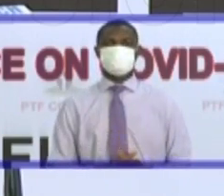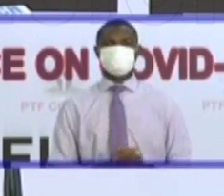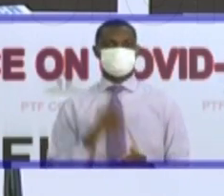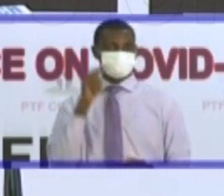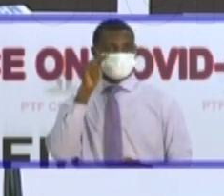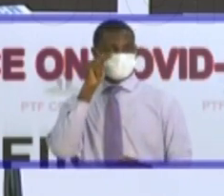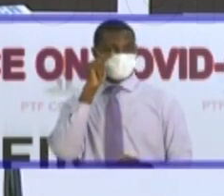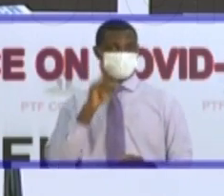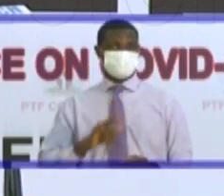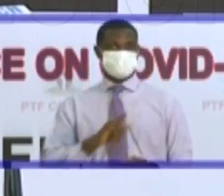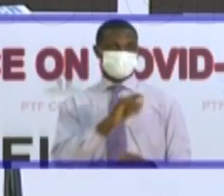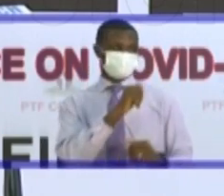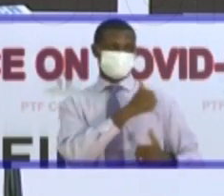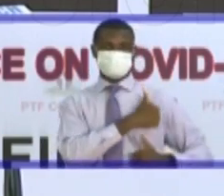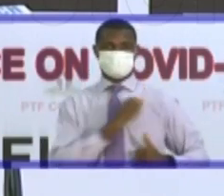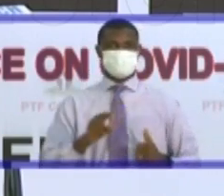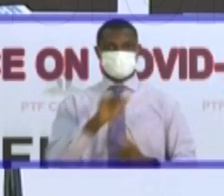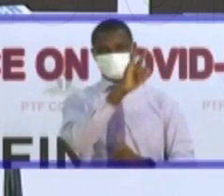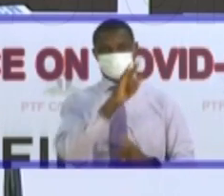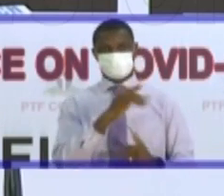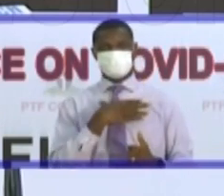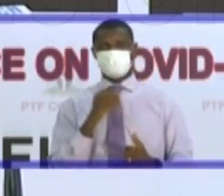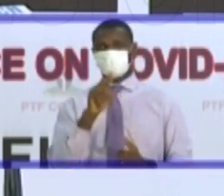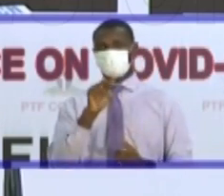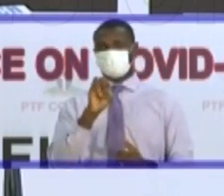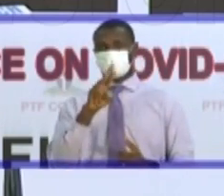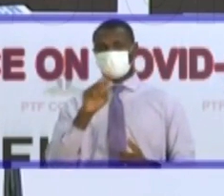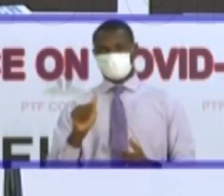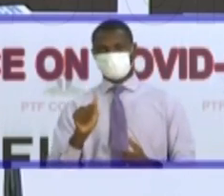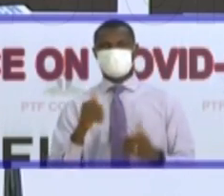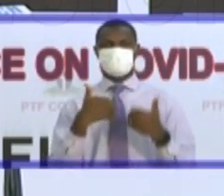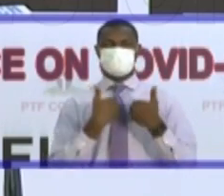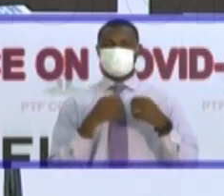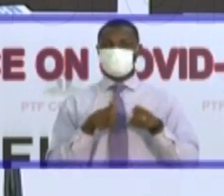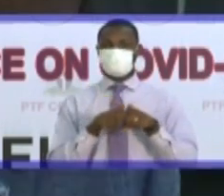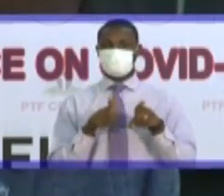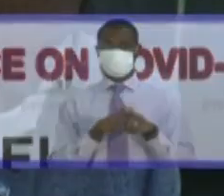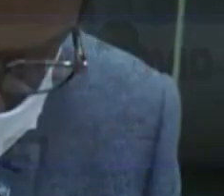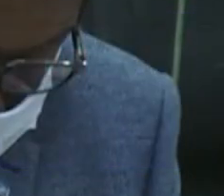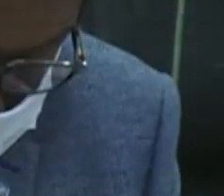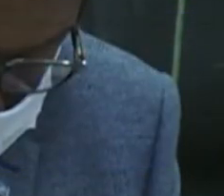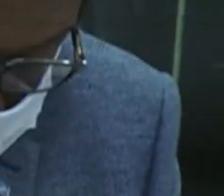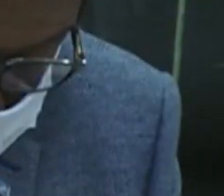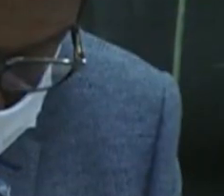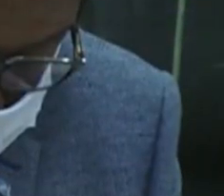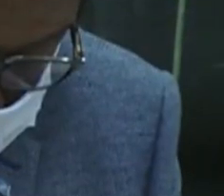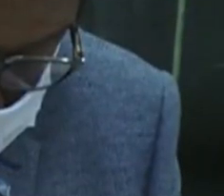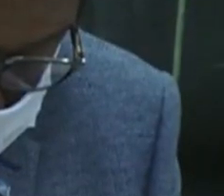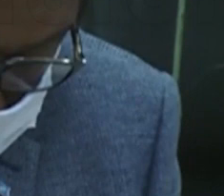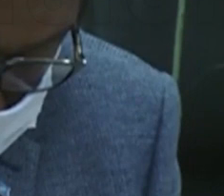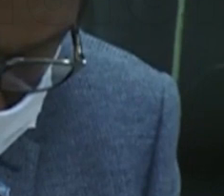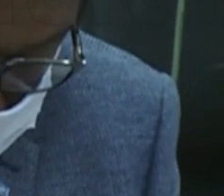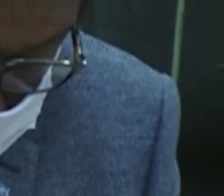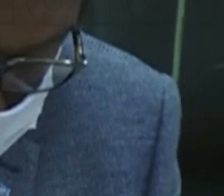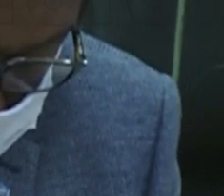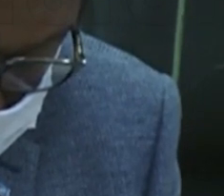Nigeria Air Force and NEMA have also kindly put an aircraft on standby for use for